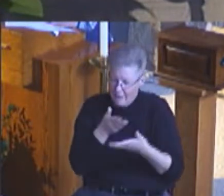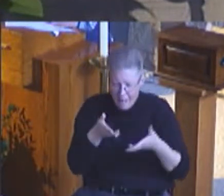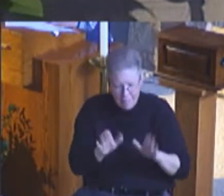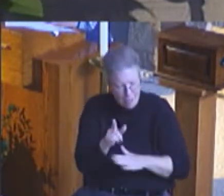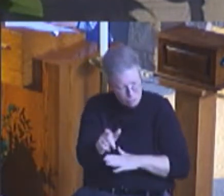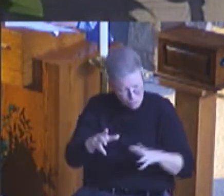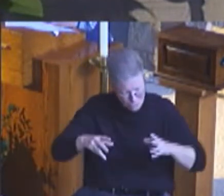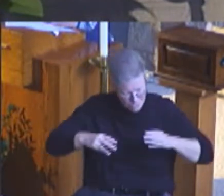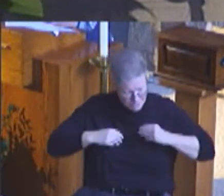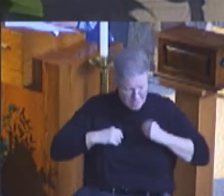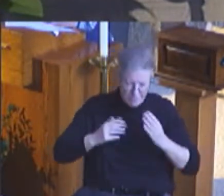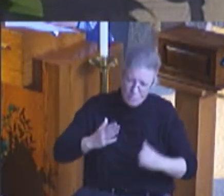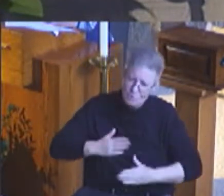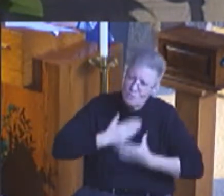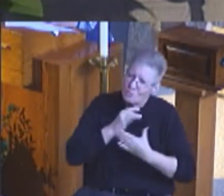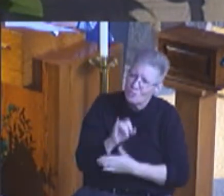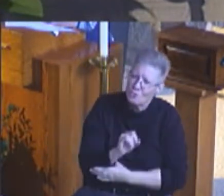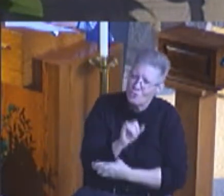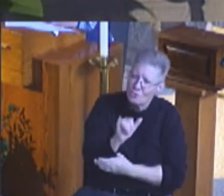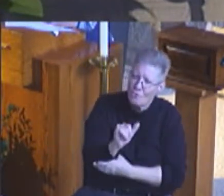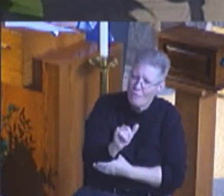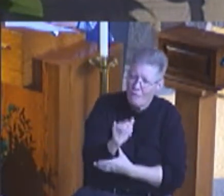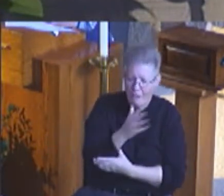the temple of your senses.